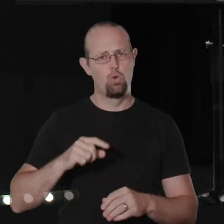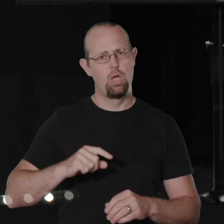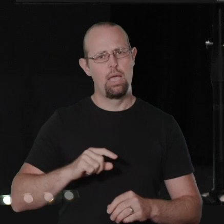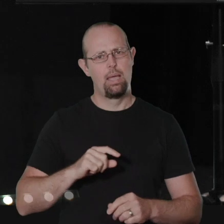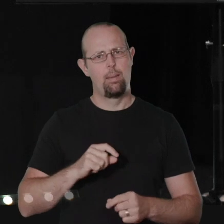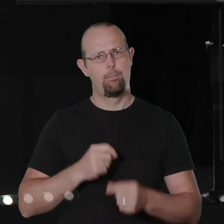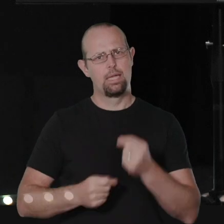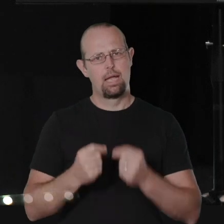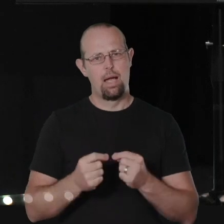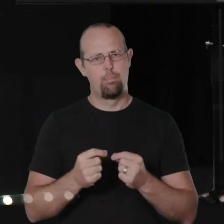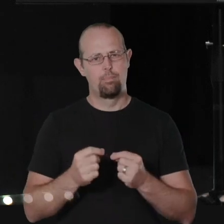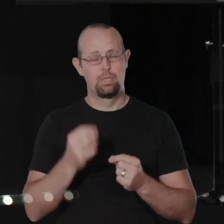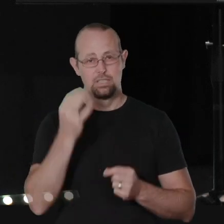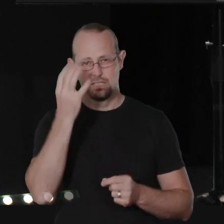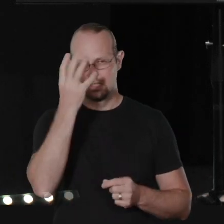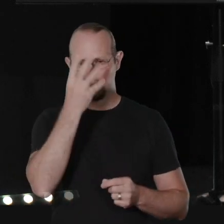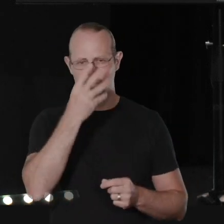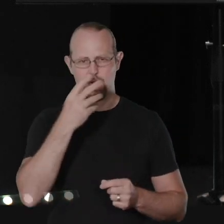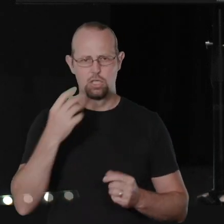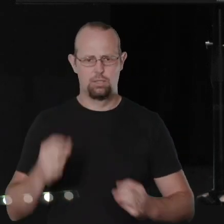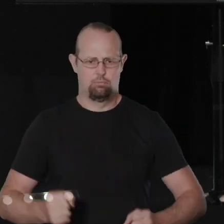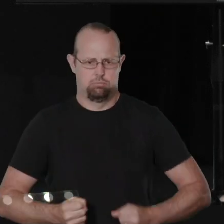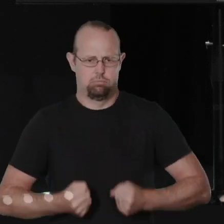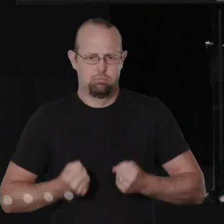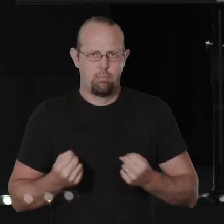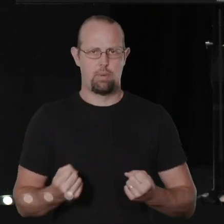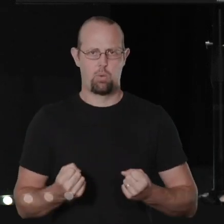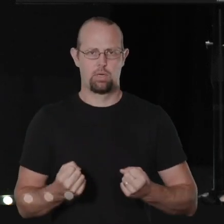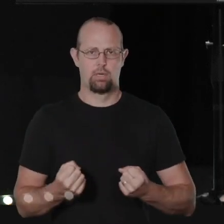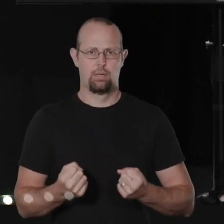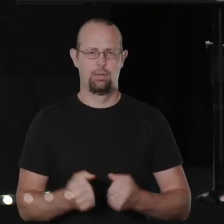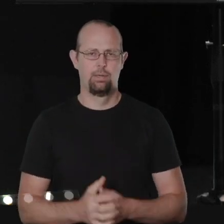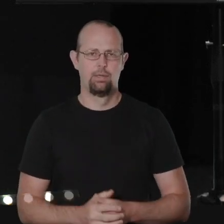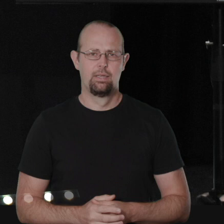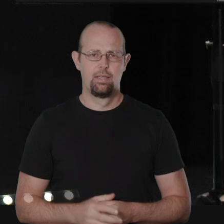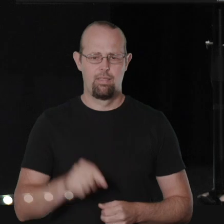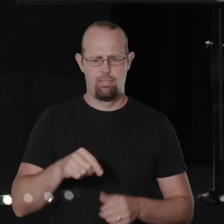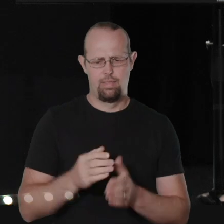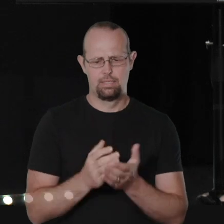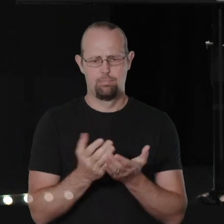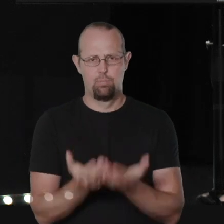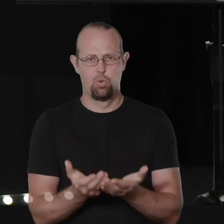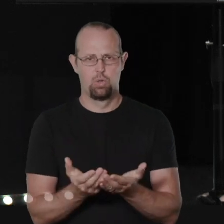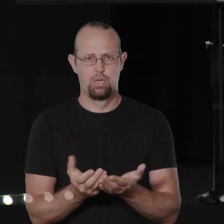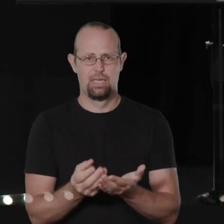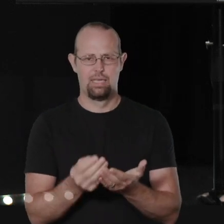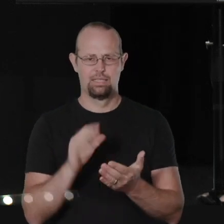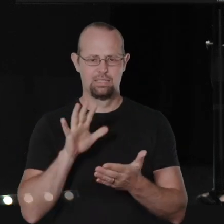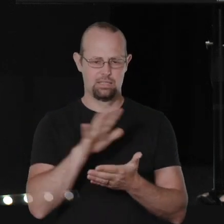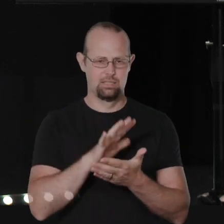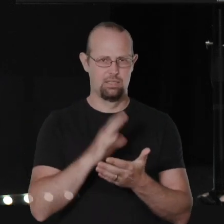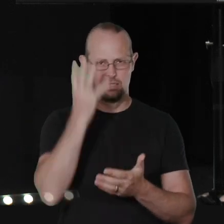supernaturally endowed with a power you didn't have before. This book is spiritual food.